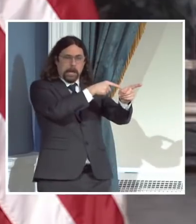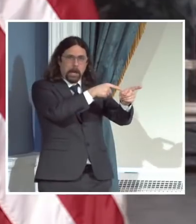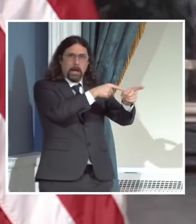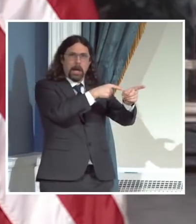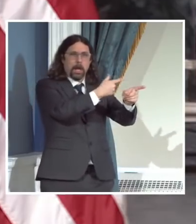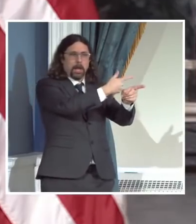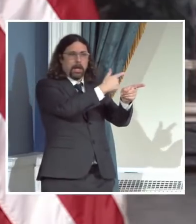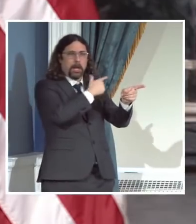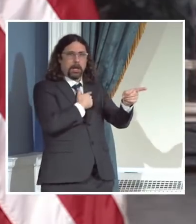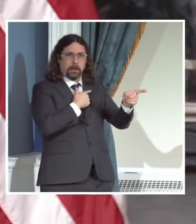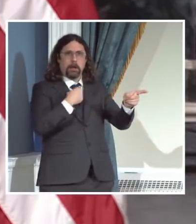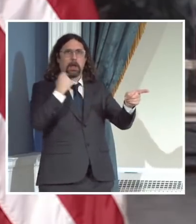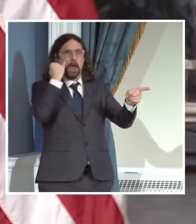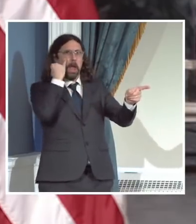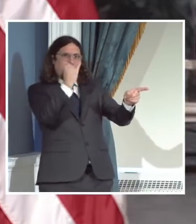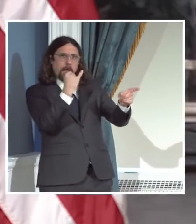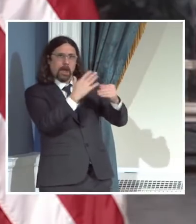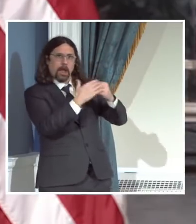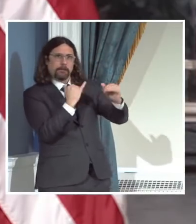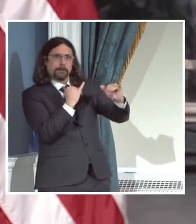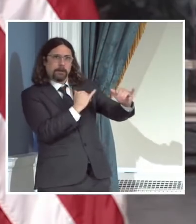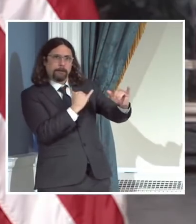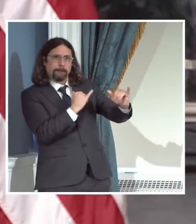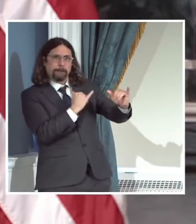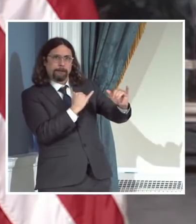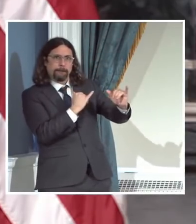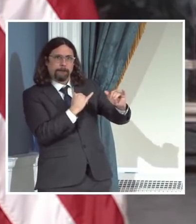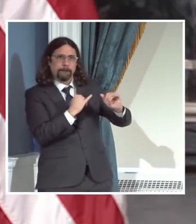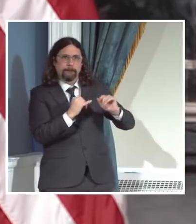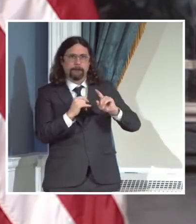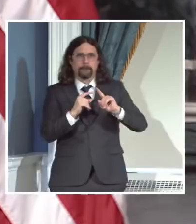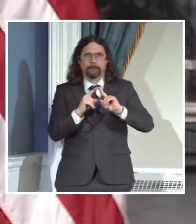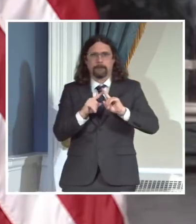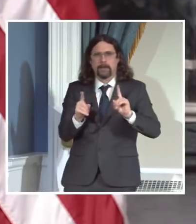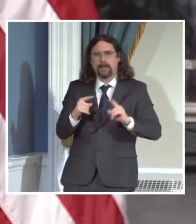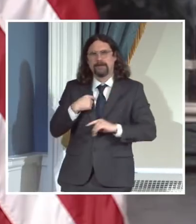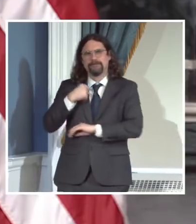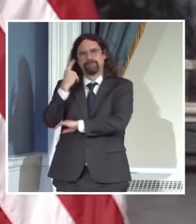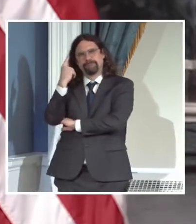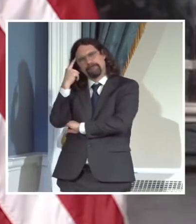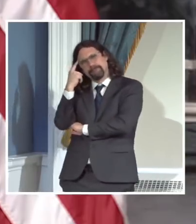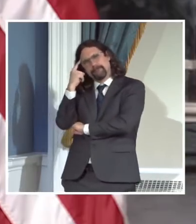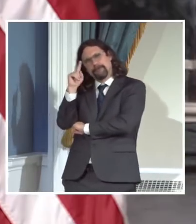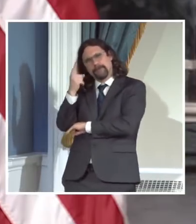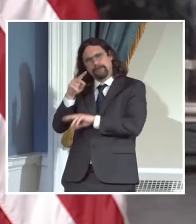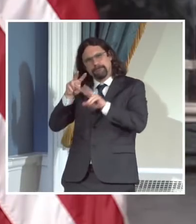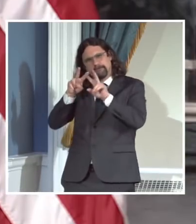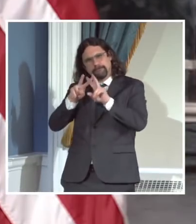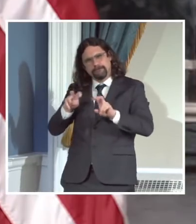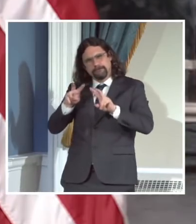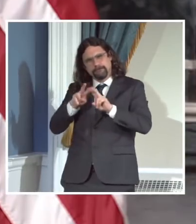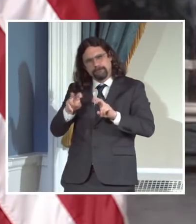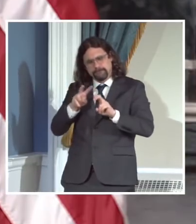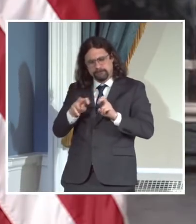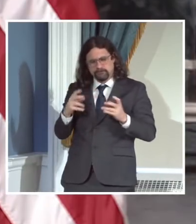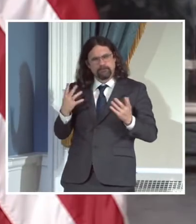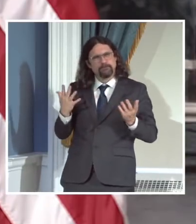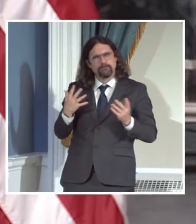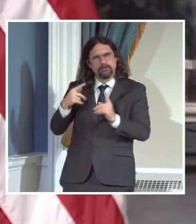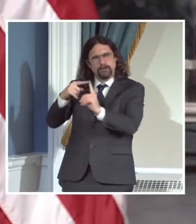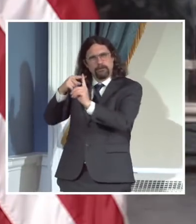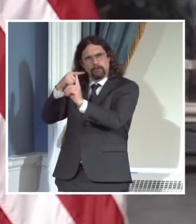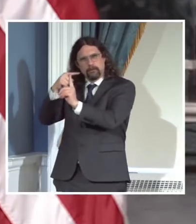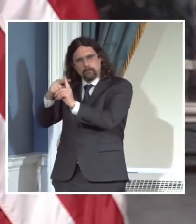really protect people, make sure we could get ahead of this virus, and also work in terms of people's